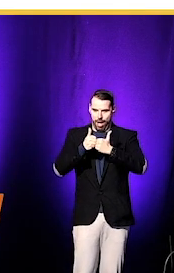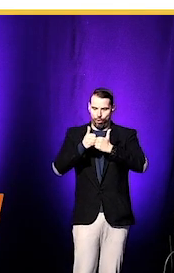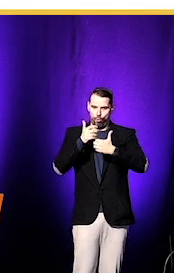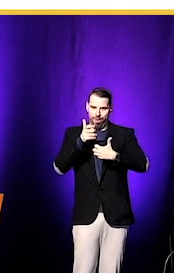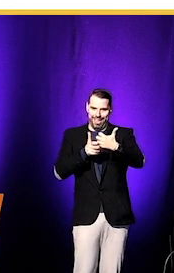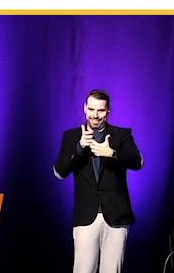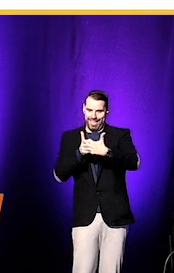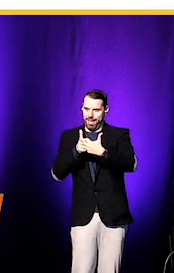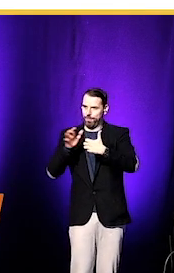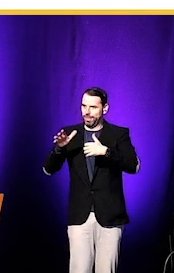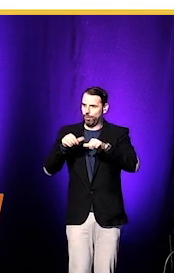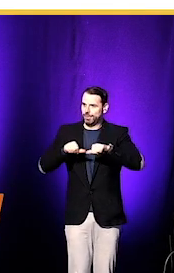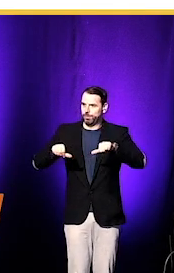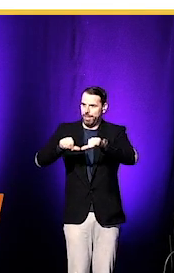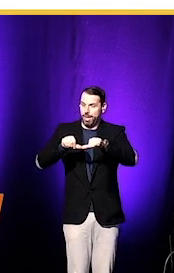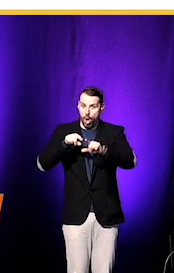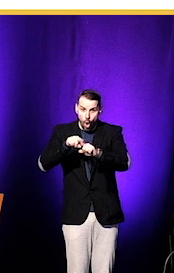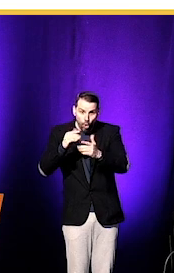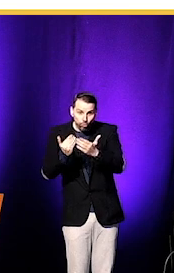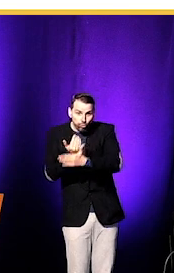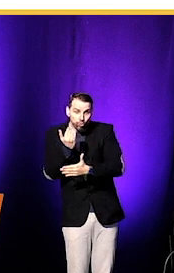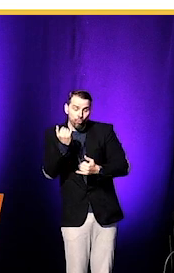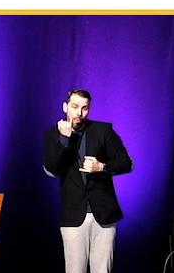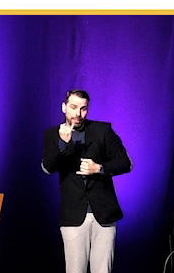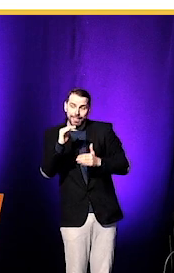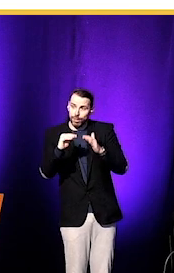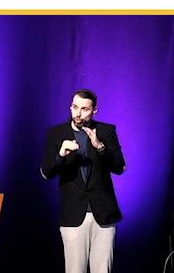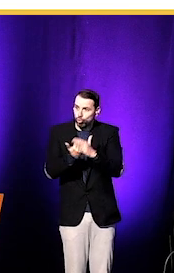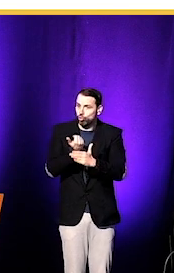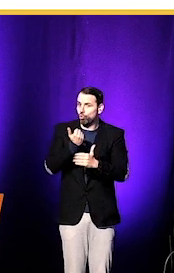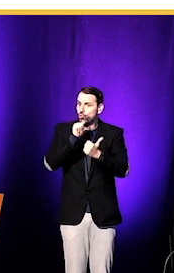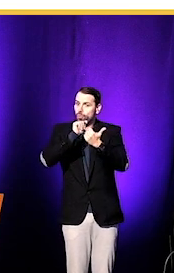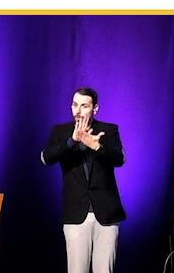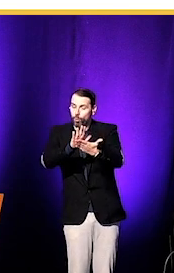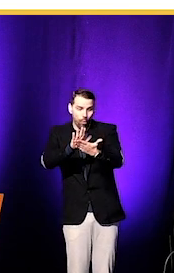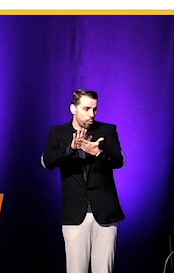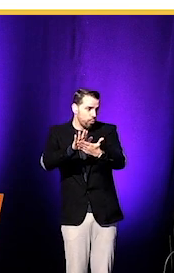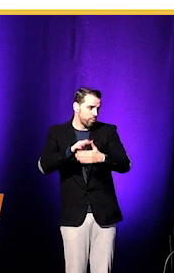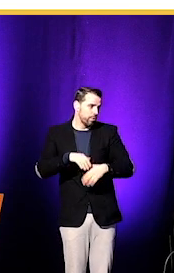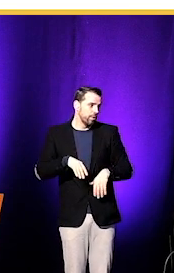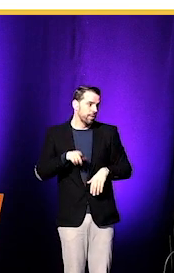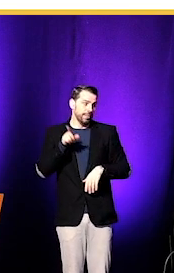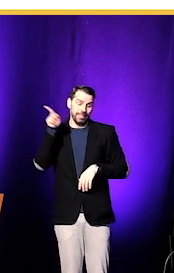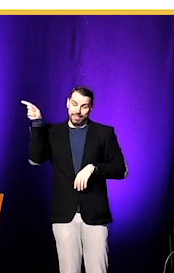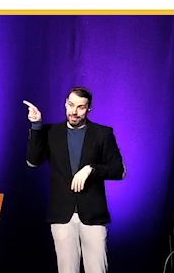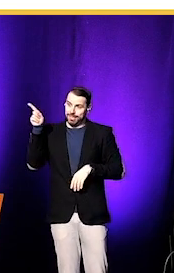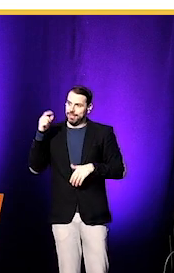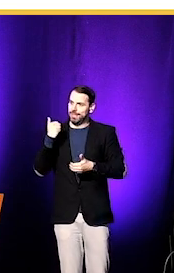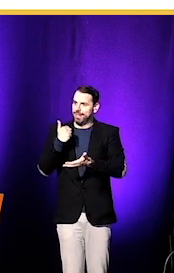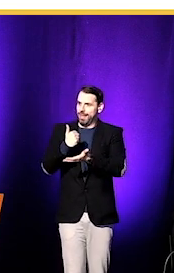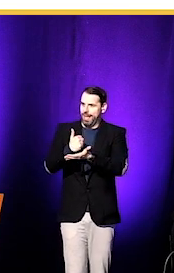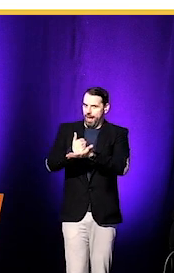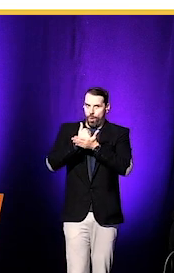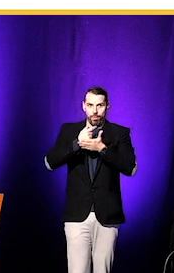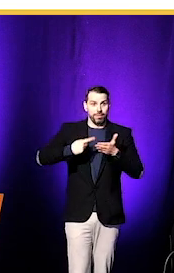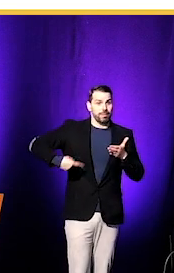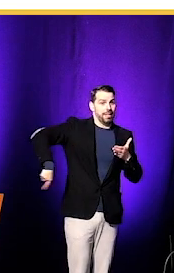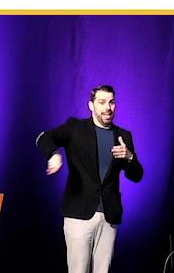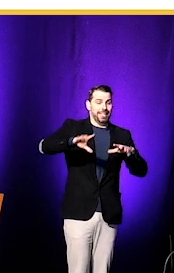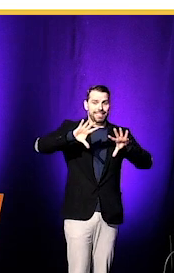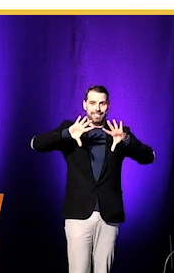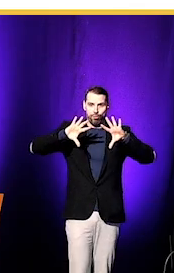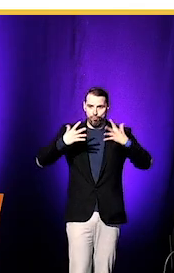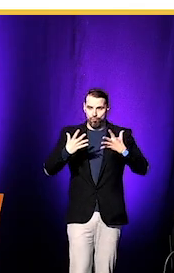to engage in newly imagined projections and designs of our futures as individuals and collectives. In the smaller and